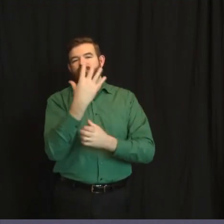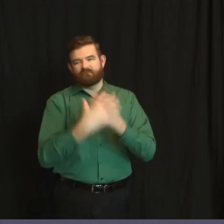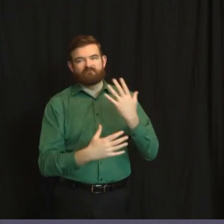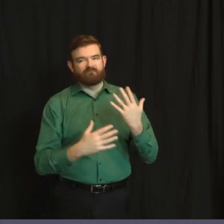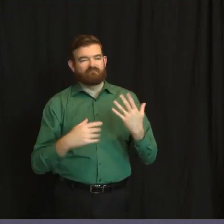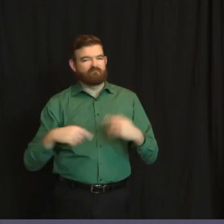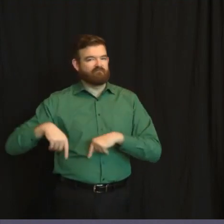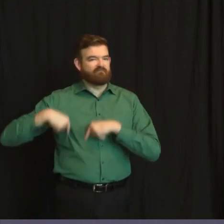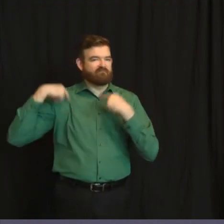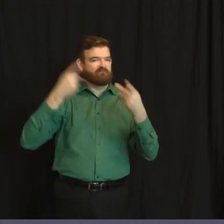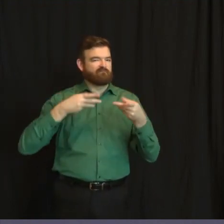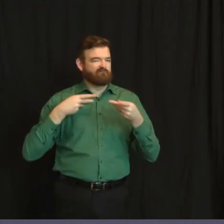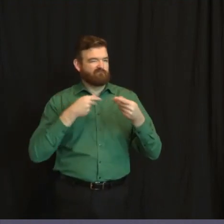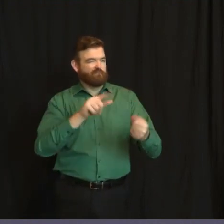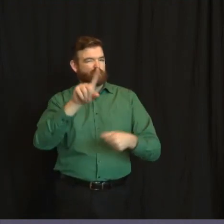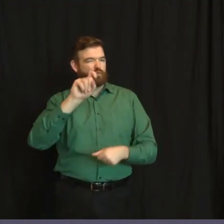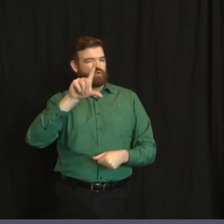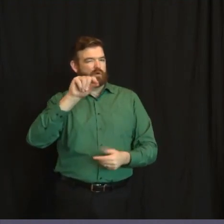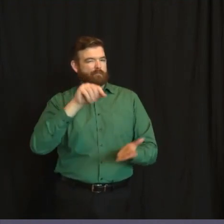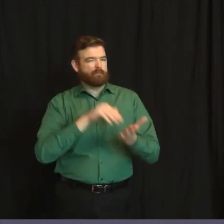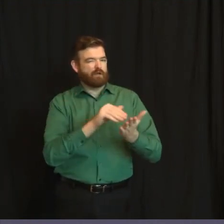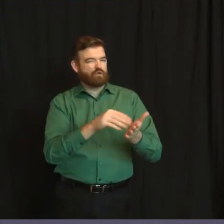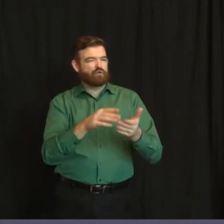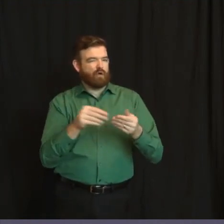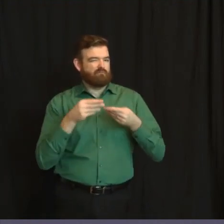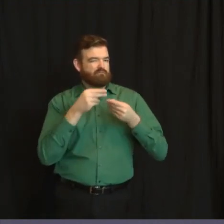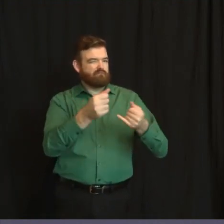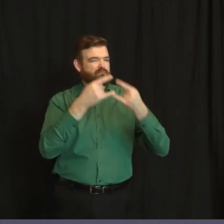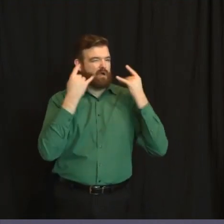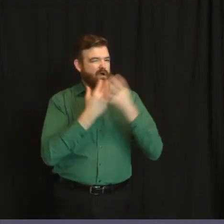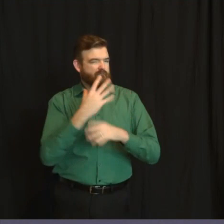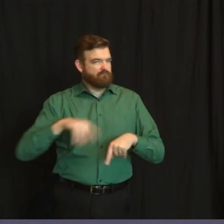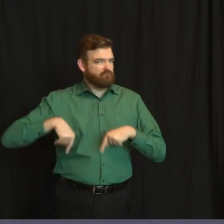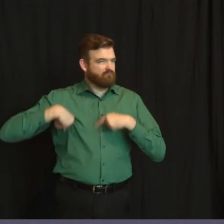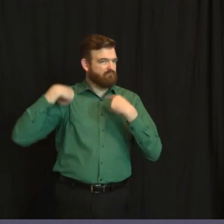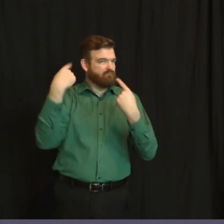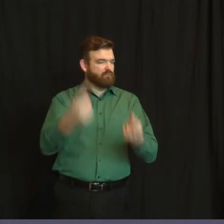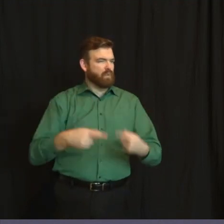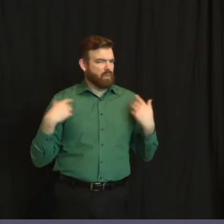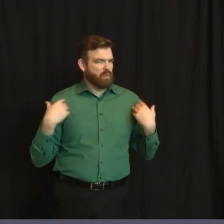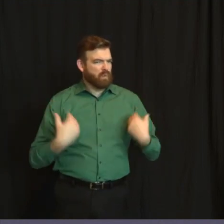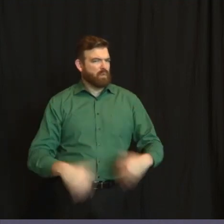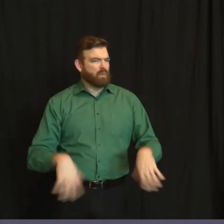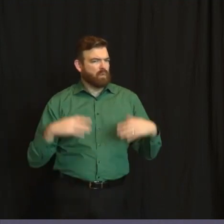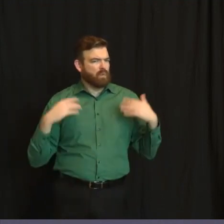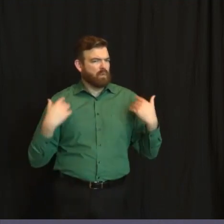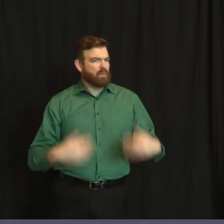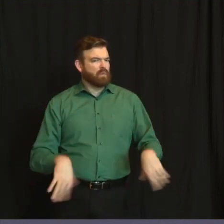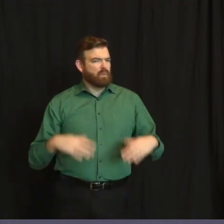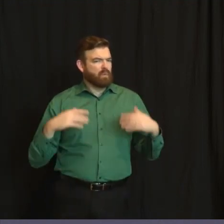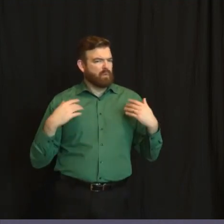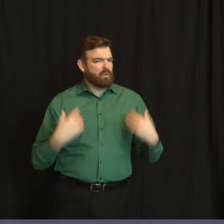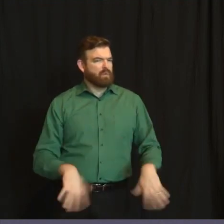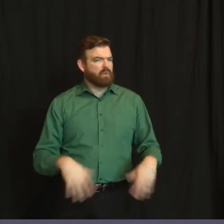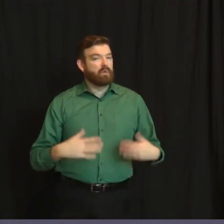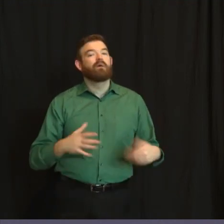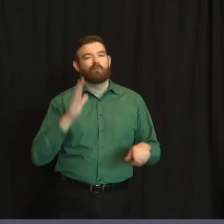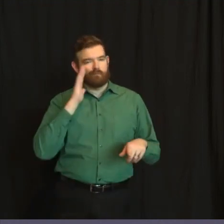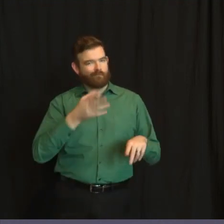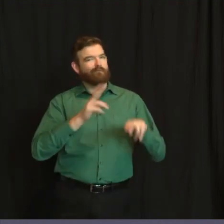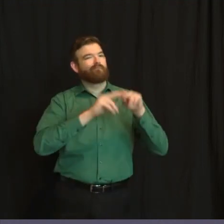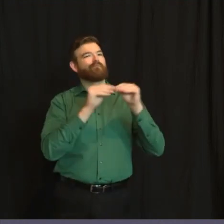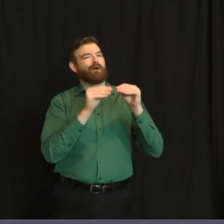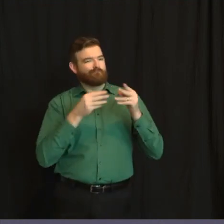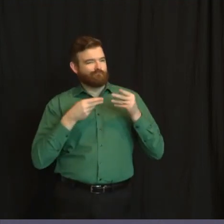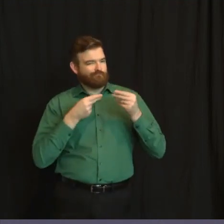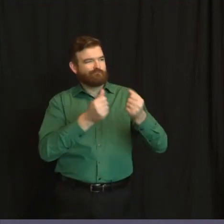number is without any question. Now, I was going to say overwhelming probability that number will go up. That number will go up,